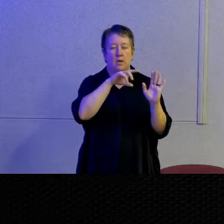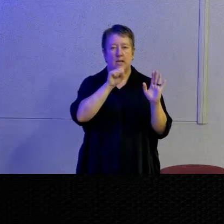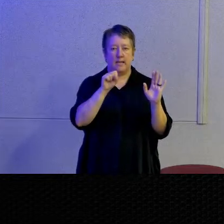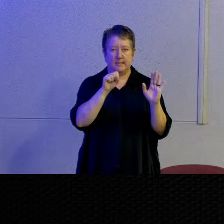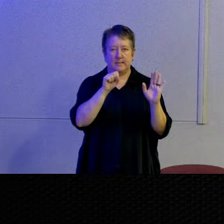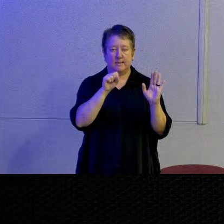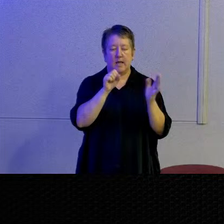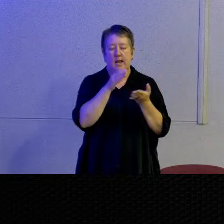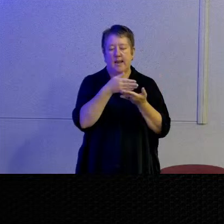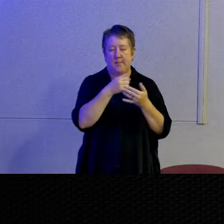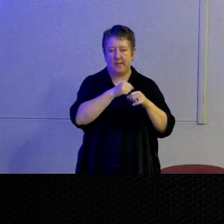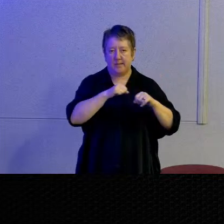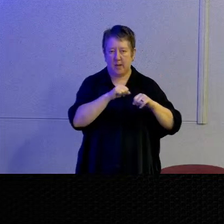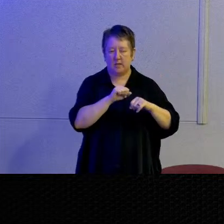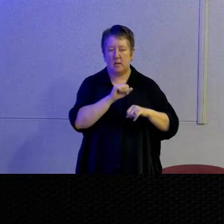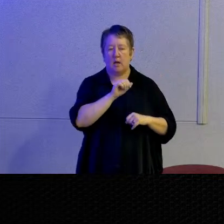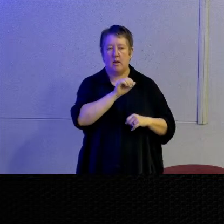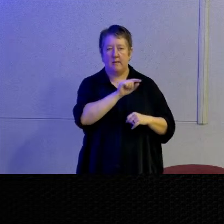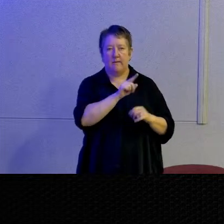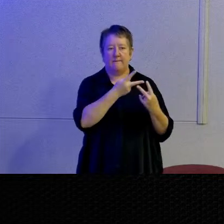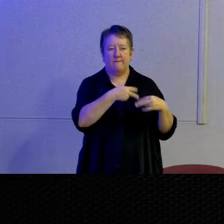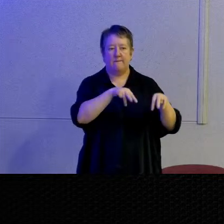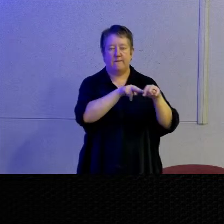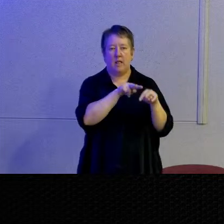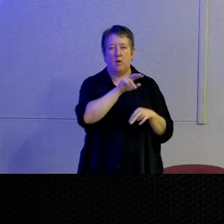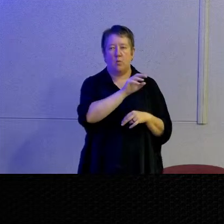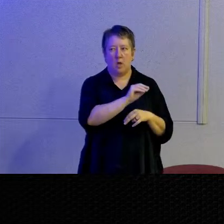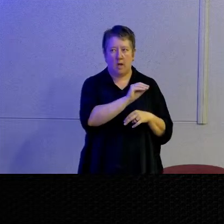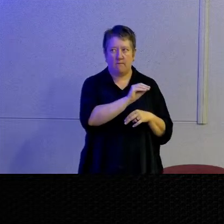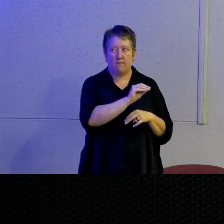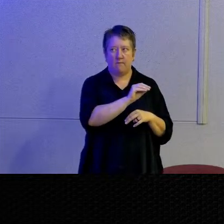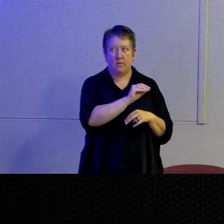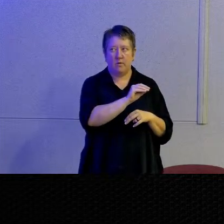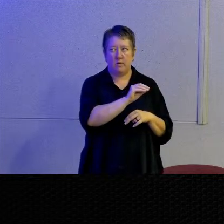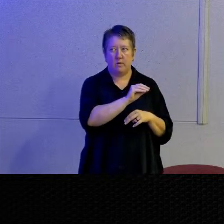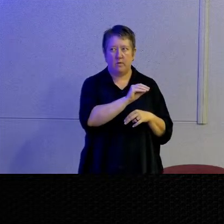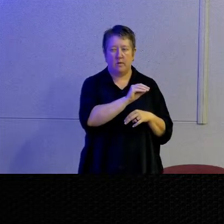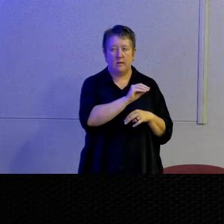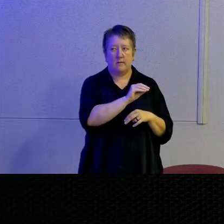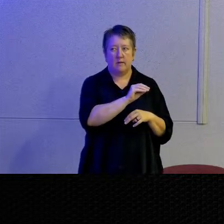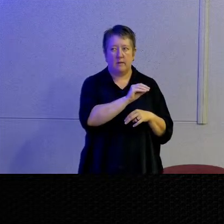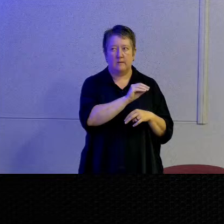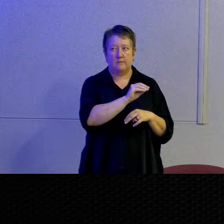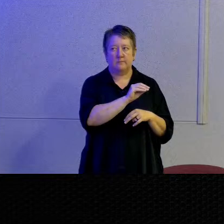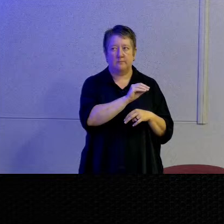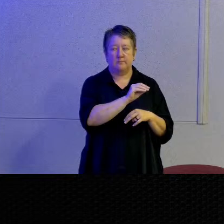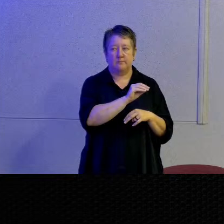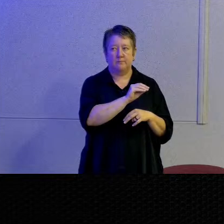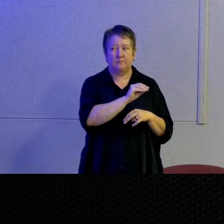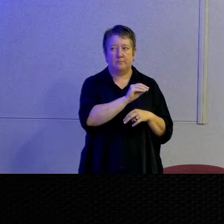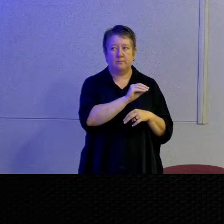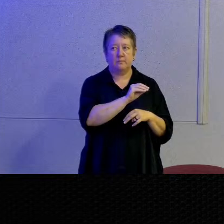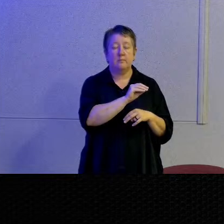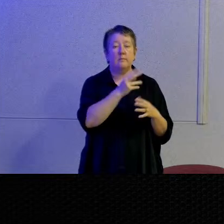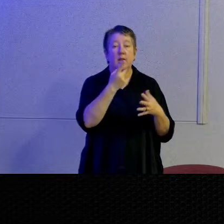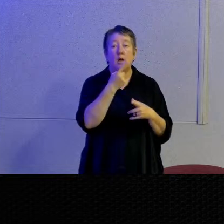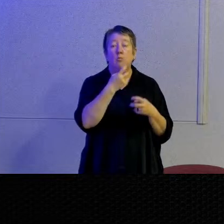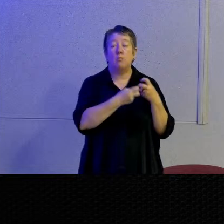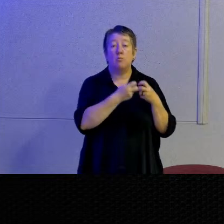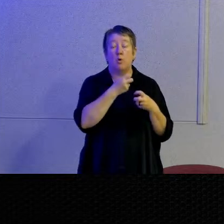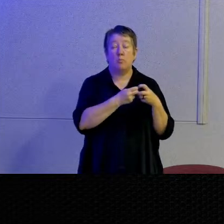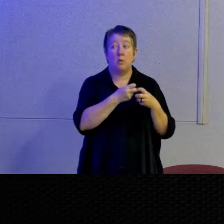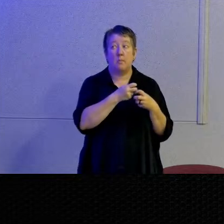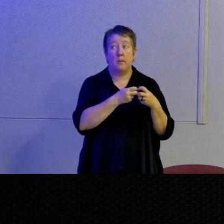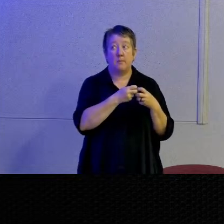space, and that then gives masses to all the fundamental particles. The trouble is that if you